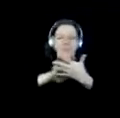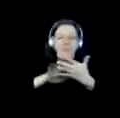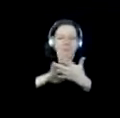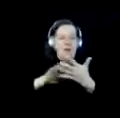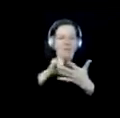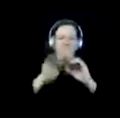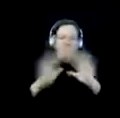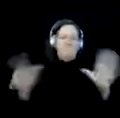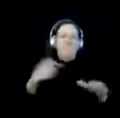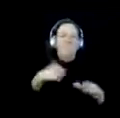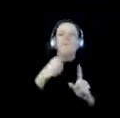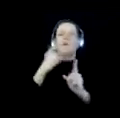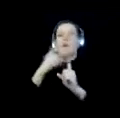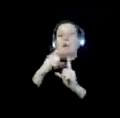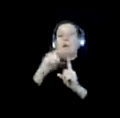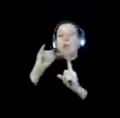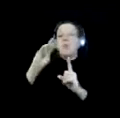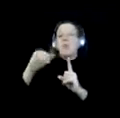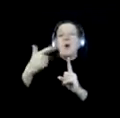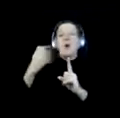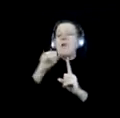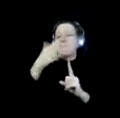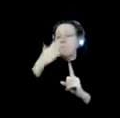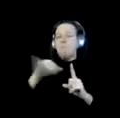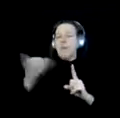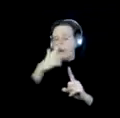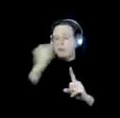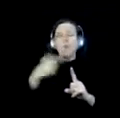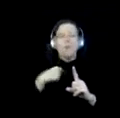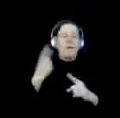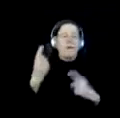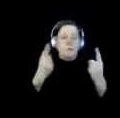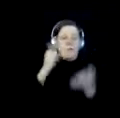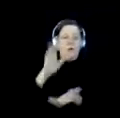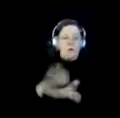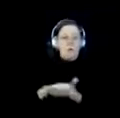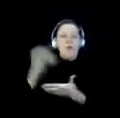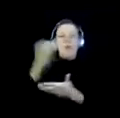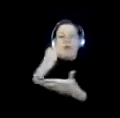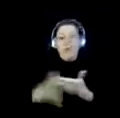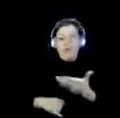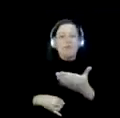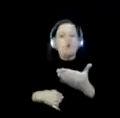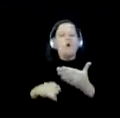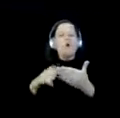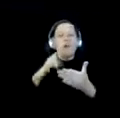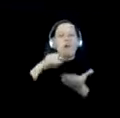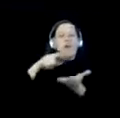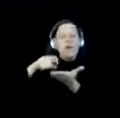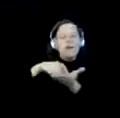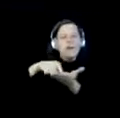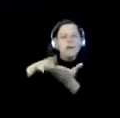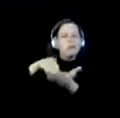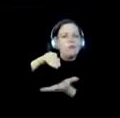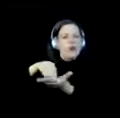says the word image is in bad repute because we have thoughtlessly believed that a drawing was a tracing, a copy, a second thing. Distorted dream